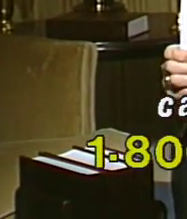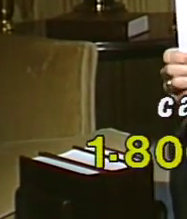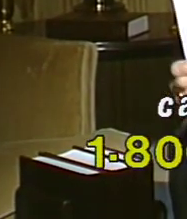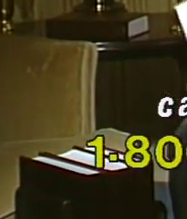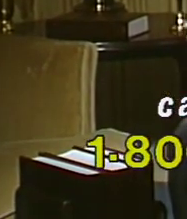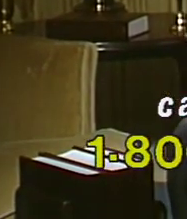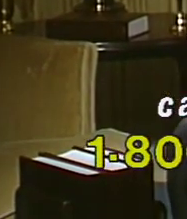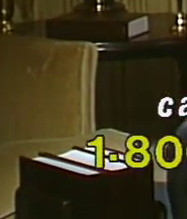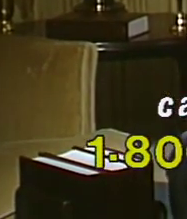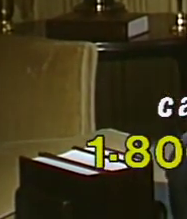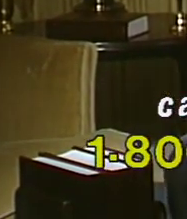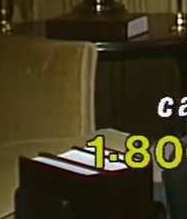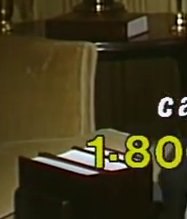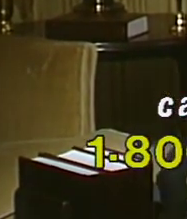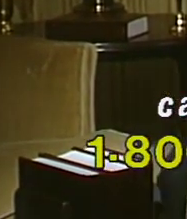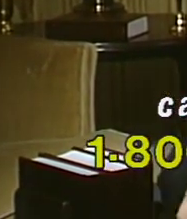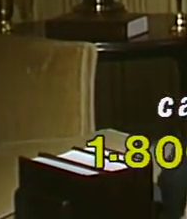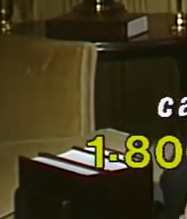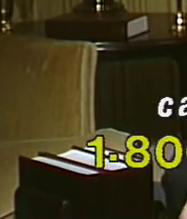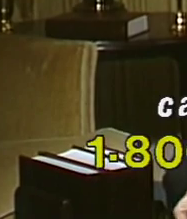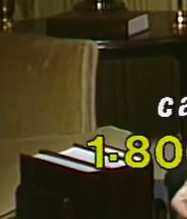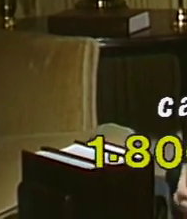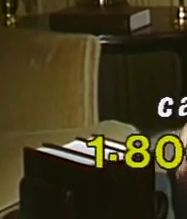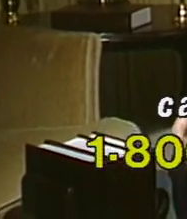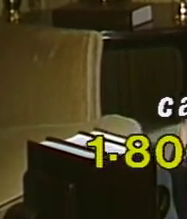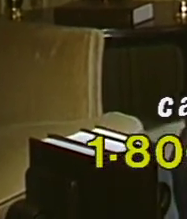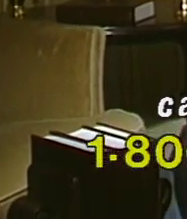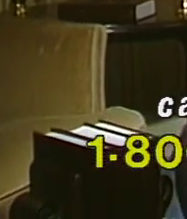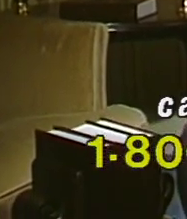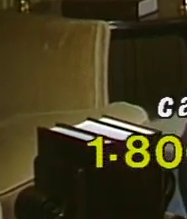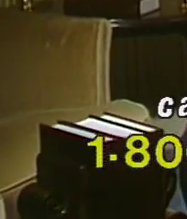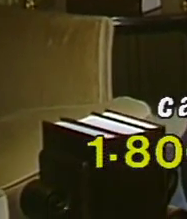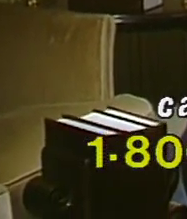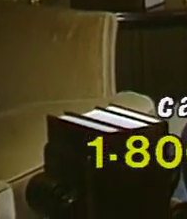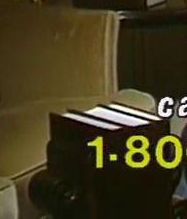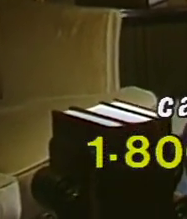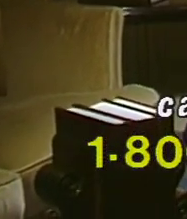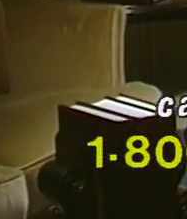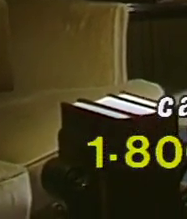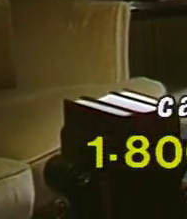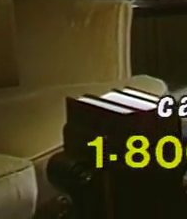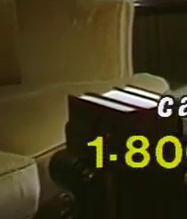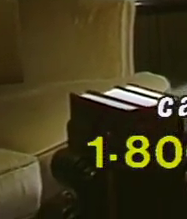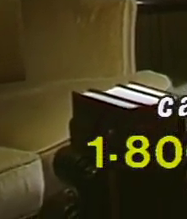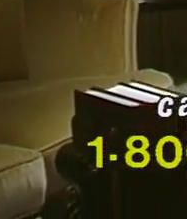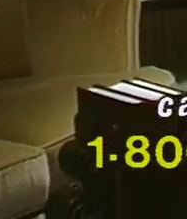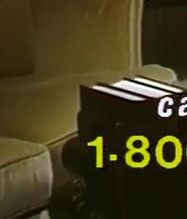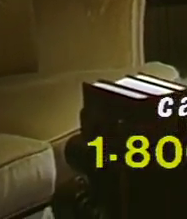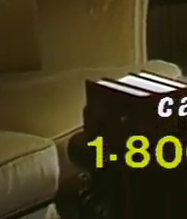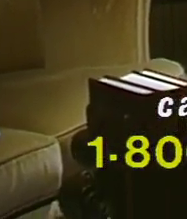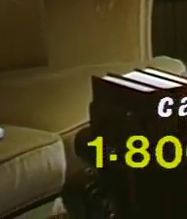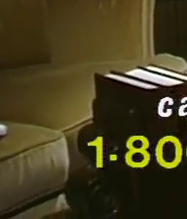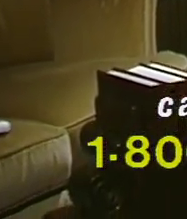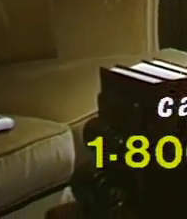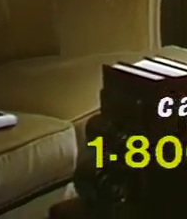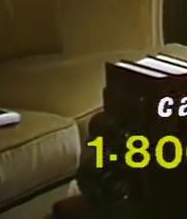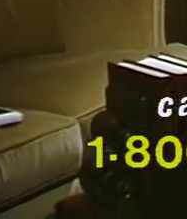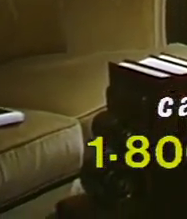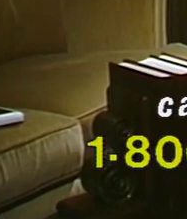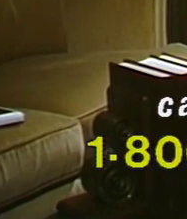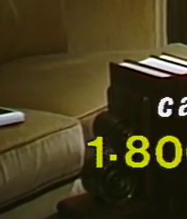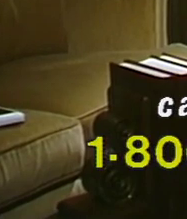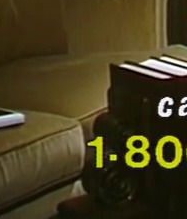you. First of all, there's a Bible inside that I preach from. I always give the page number.